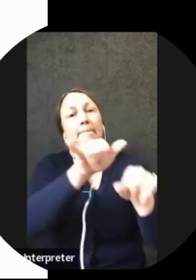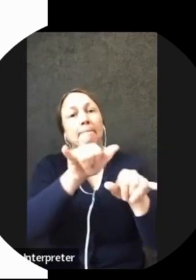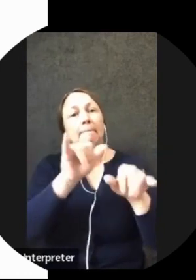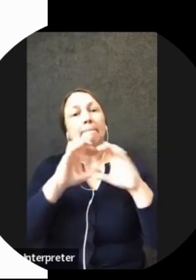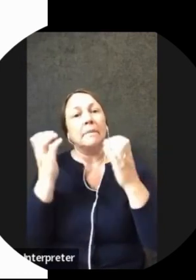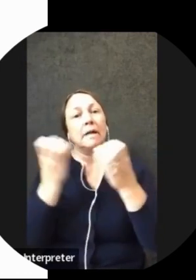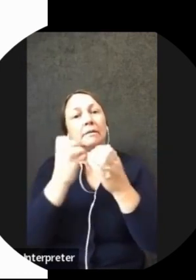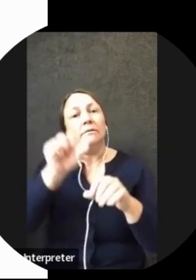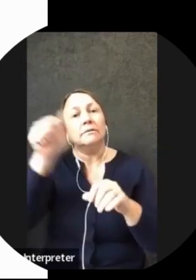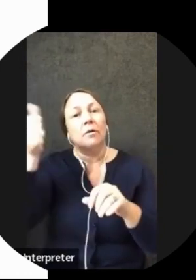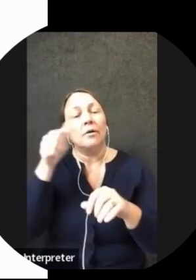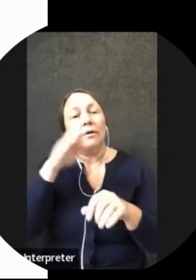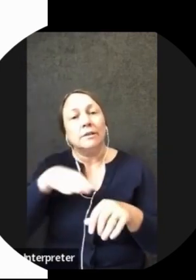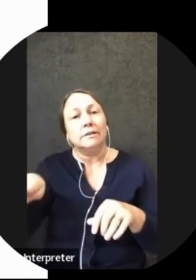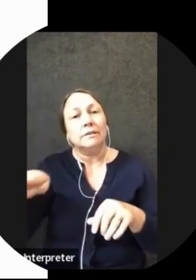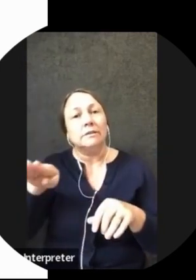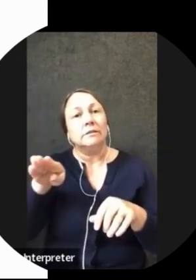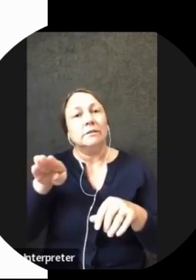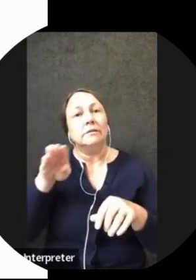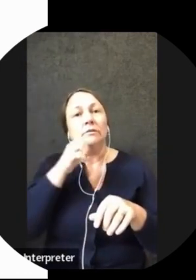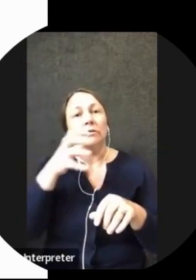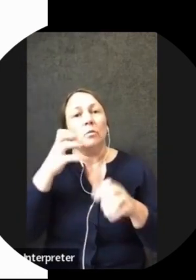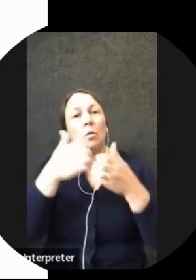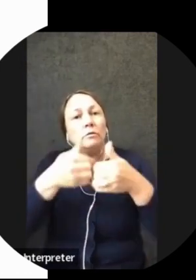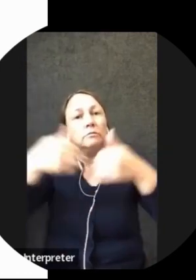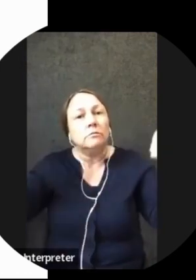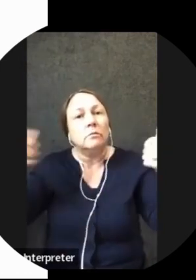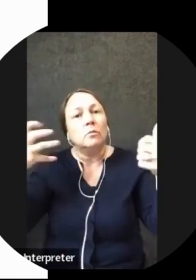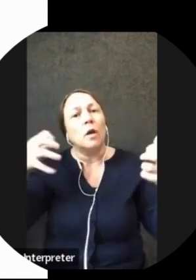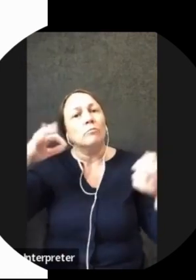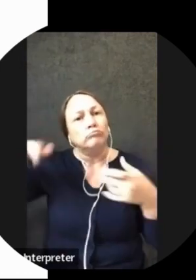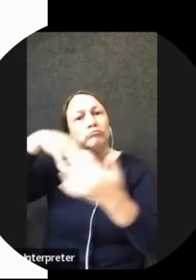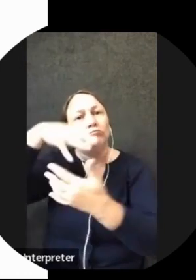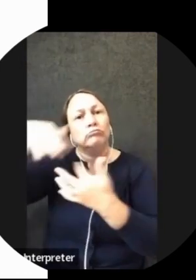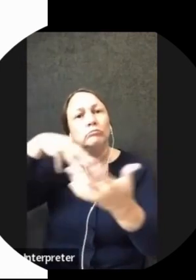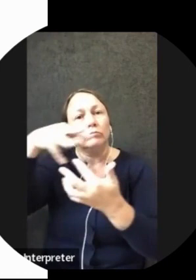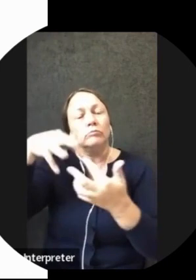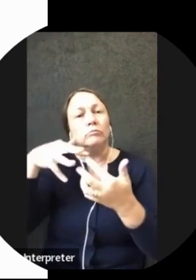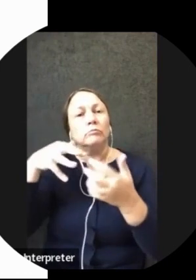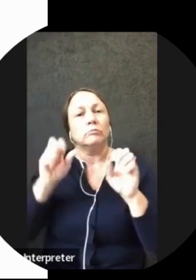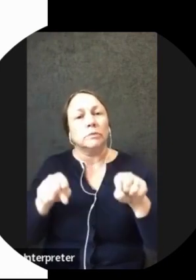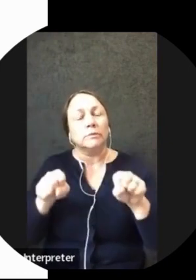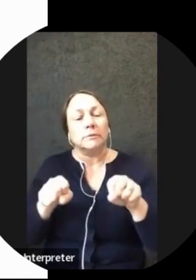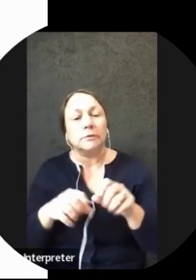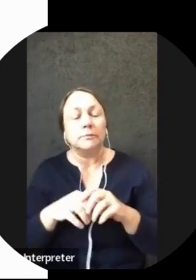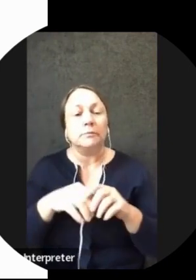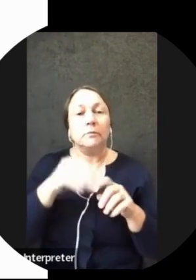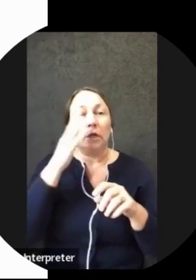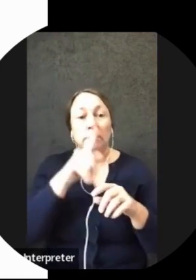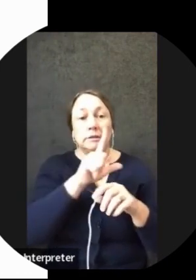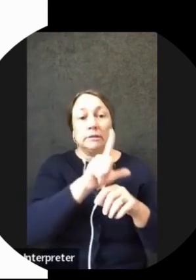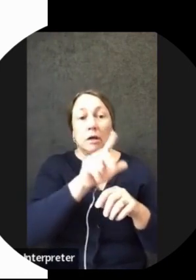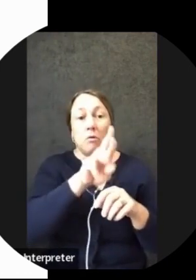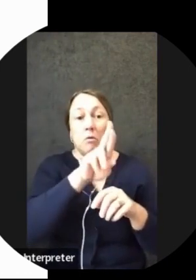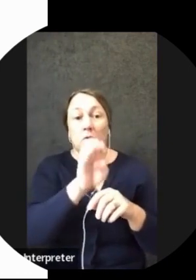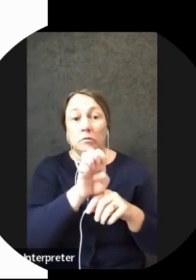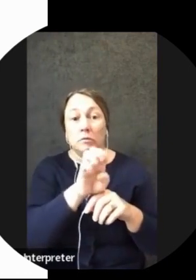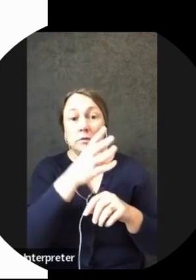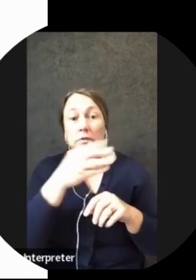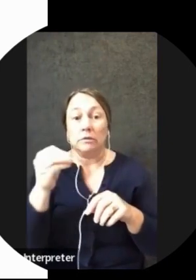as other kids as much as possible. The LRE for each student may look different because kids are